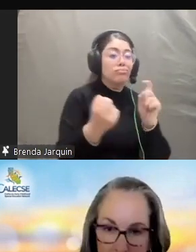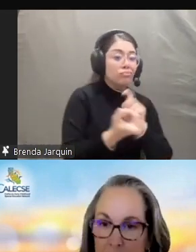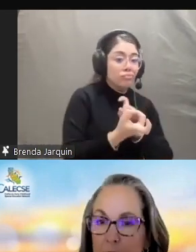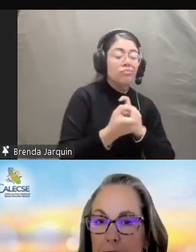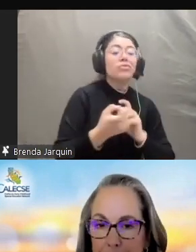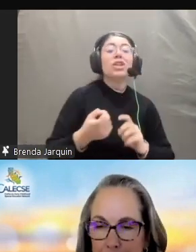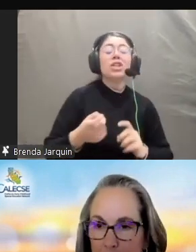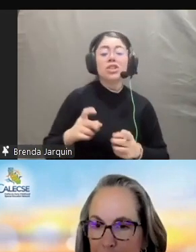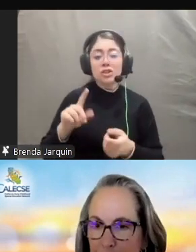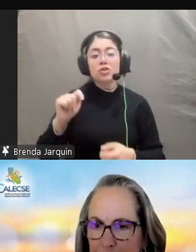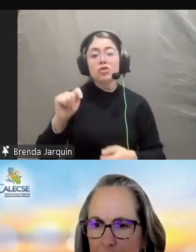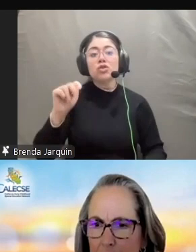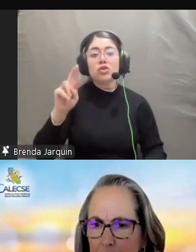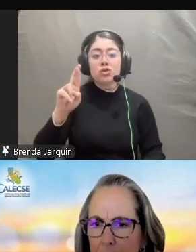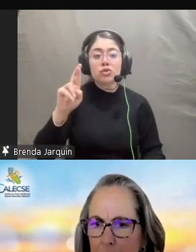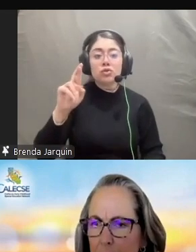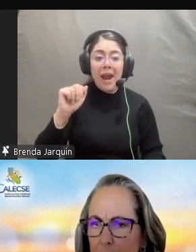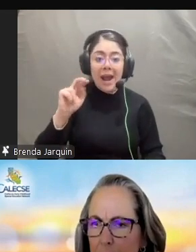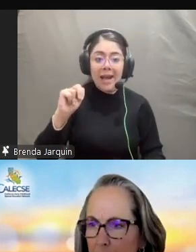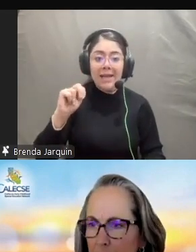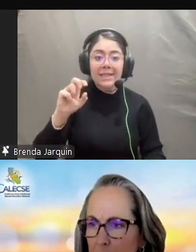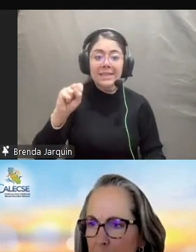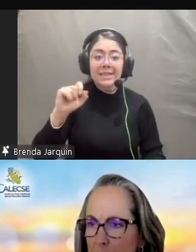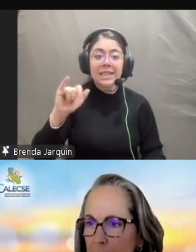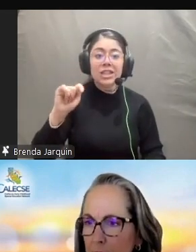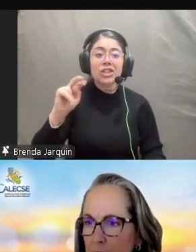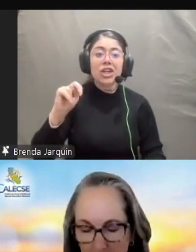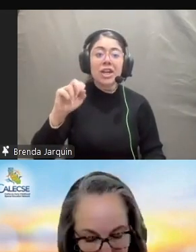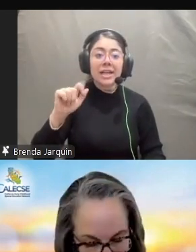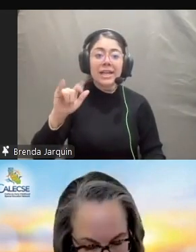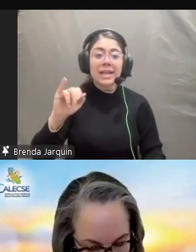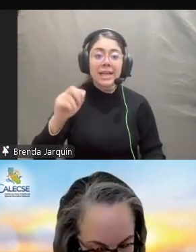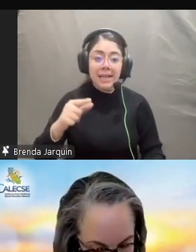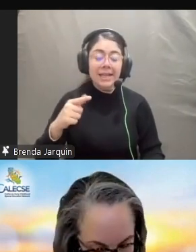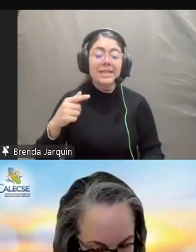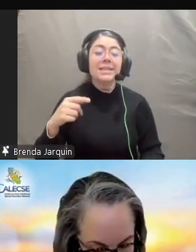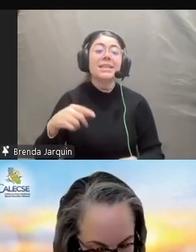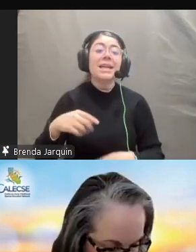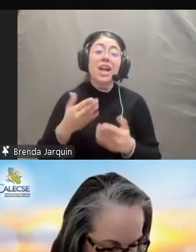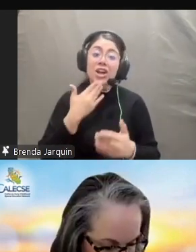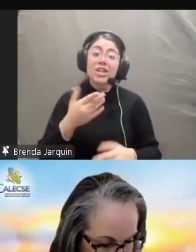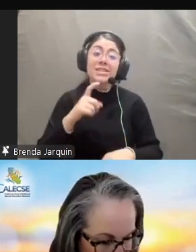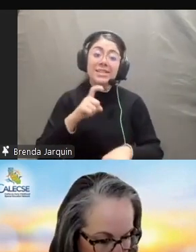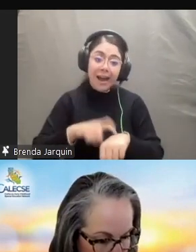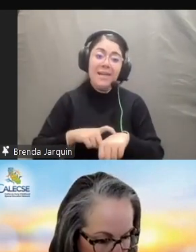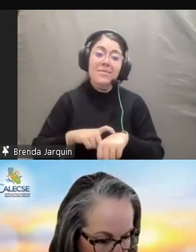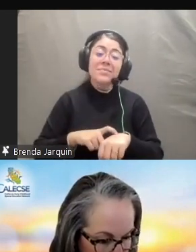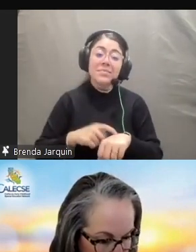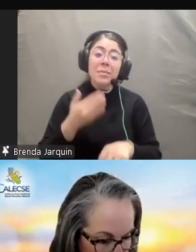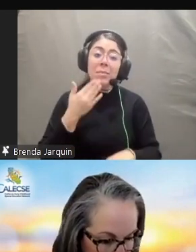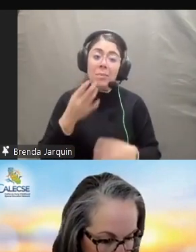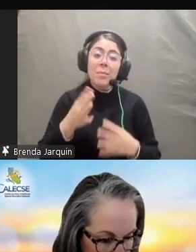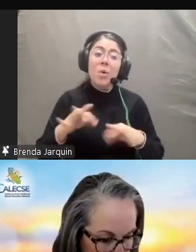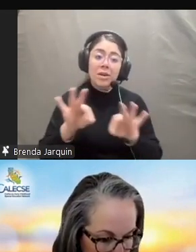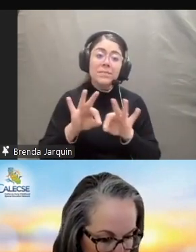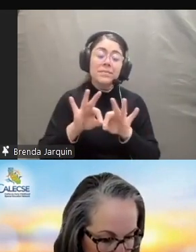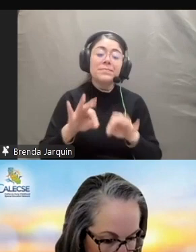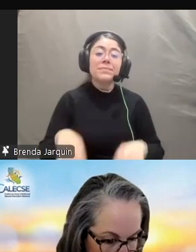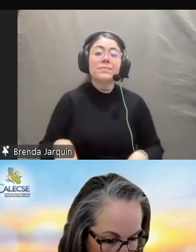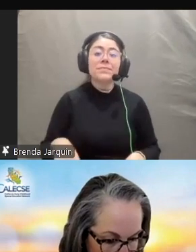Next slide, please. Again, referrals during school and summer breaks is usually the most common issue that we